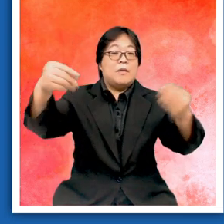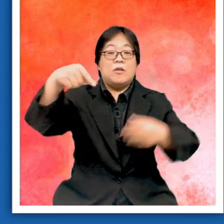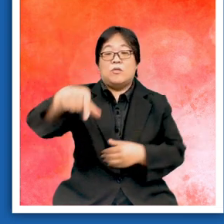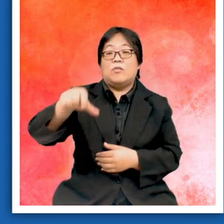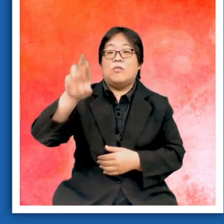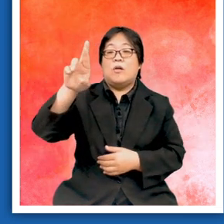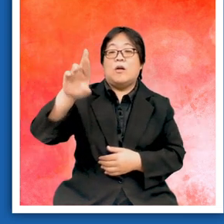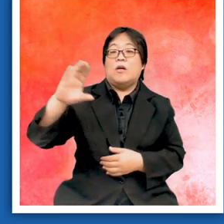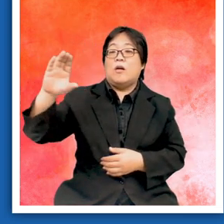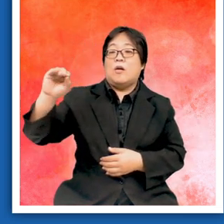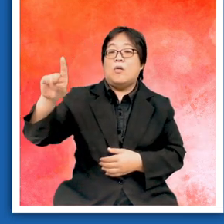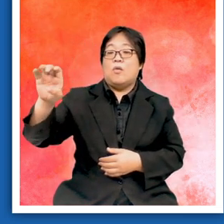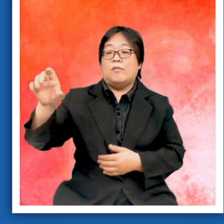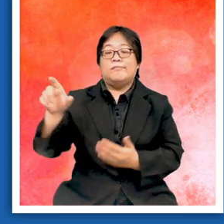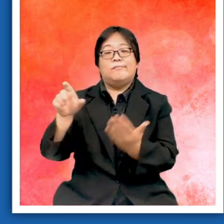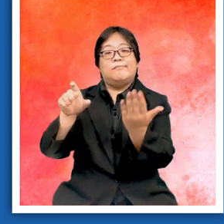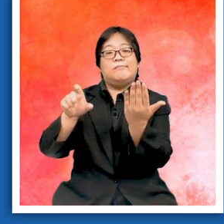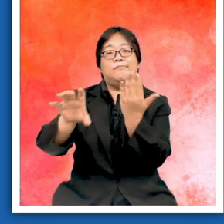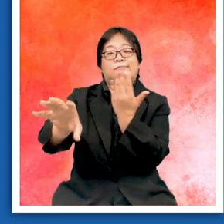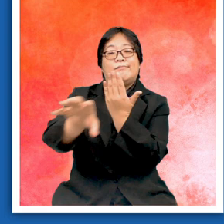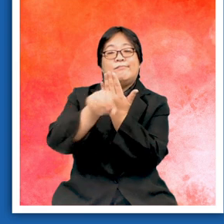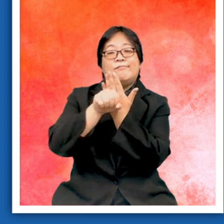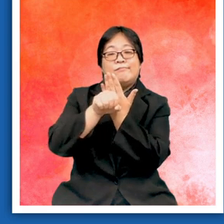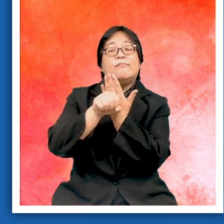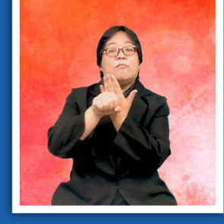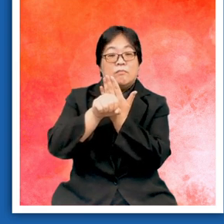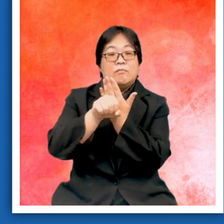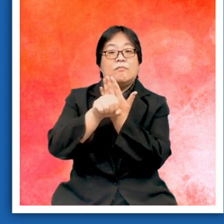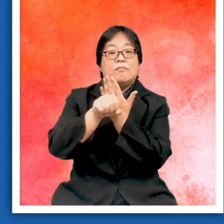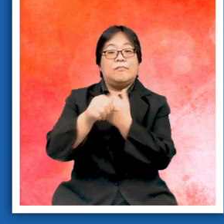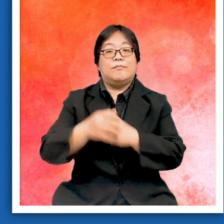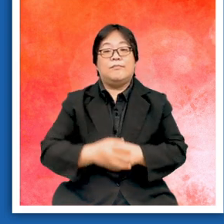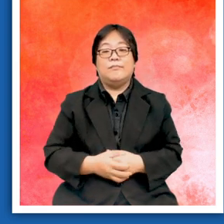code. You just scan the QR code, and then you